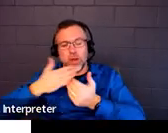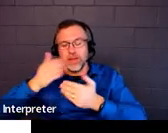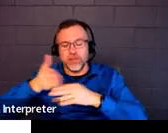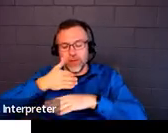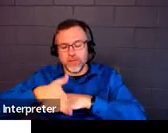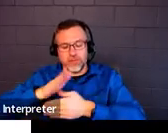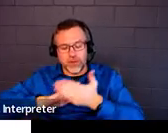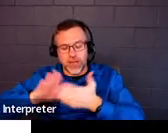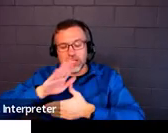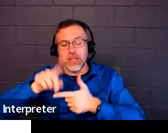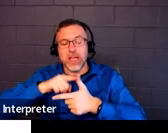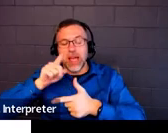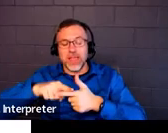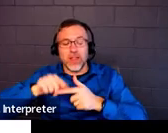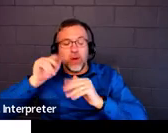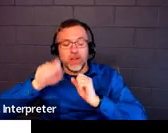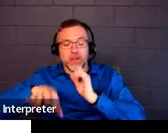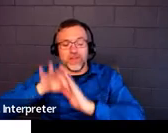possible.